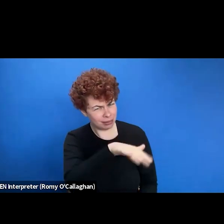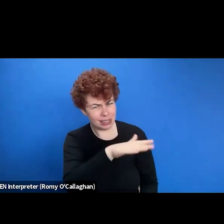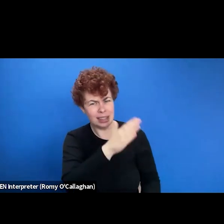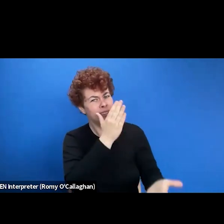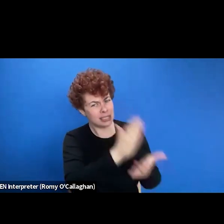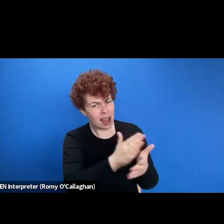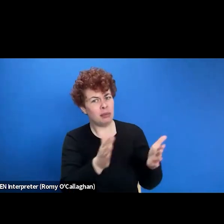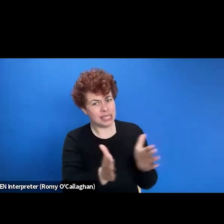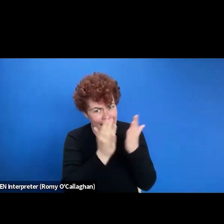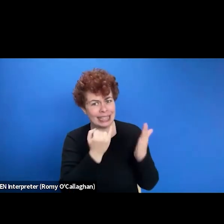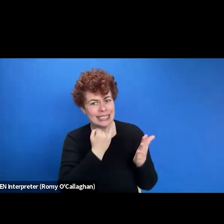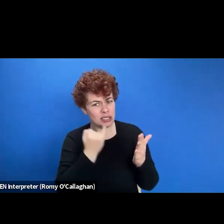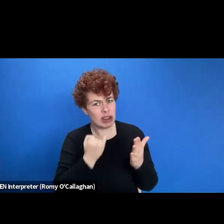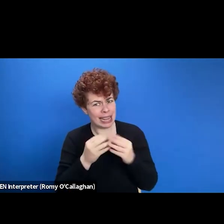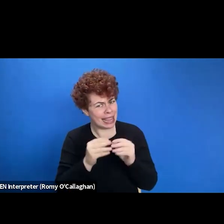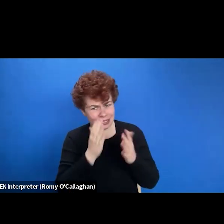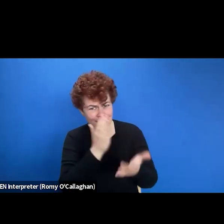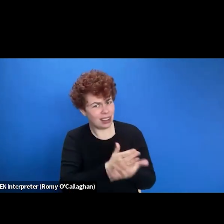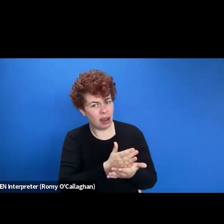selling Israeli goods?